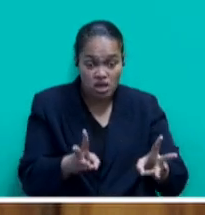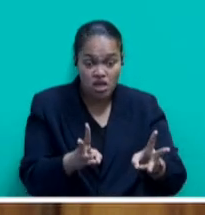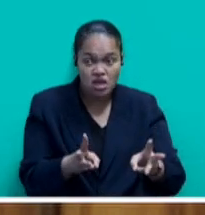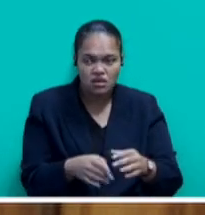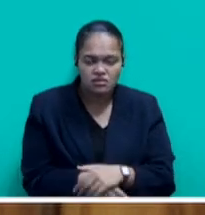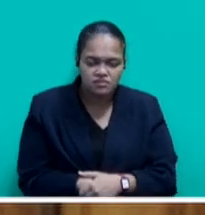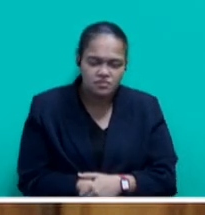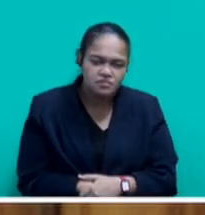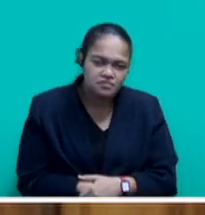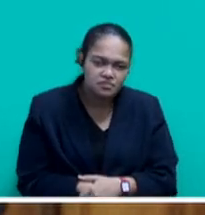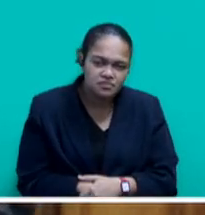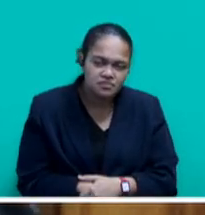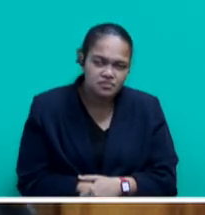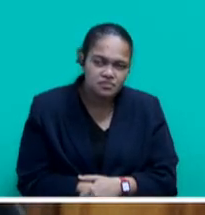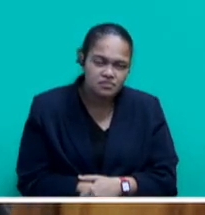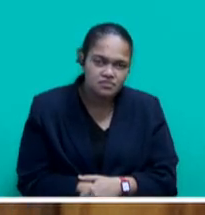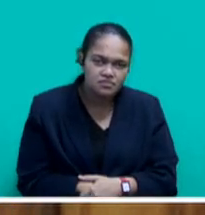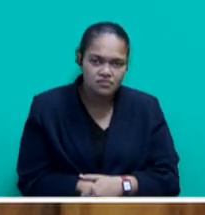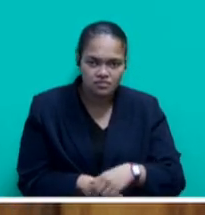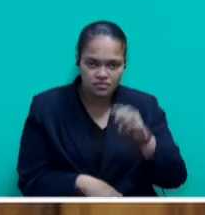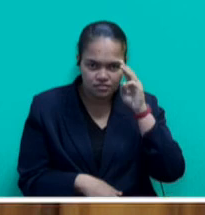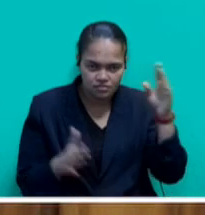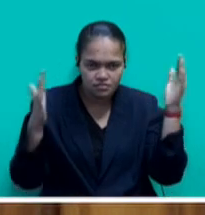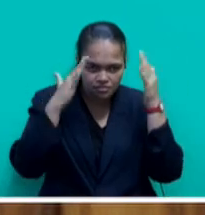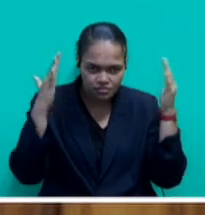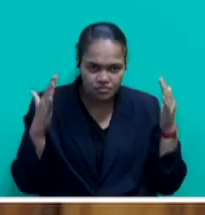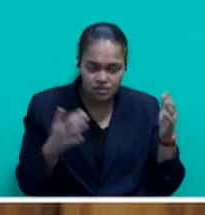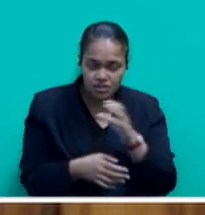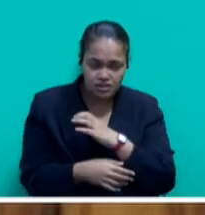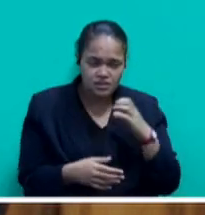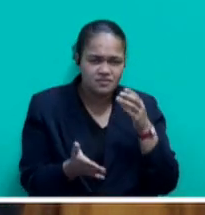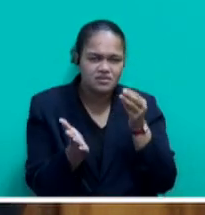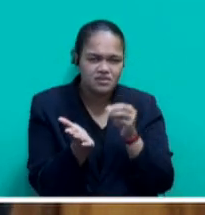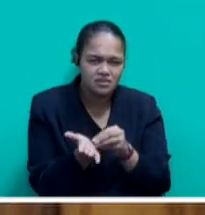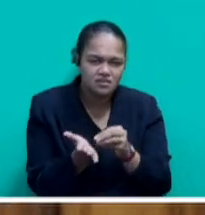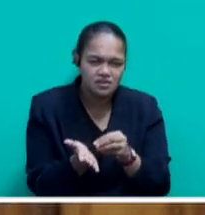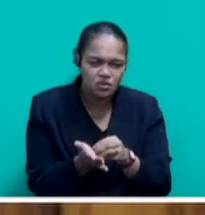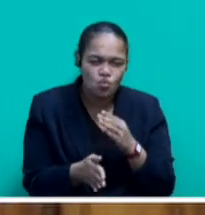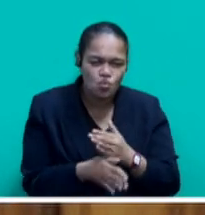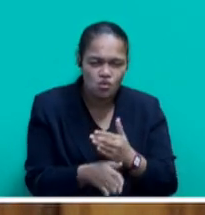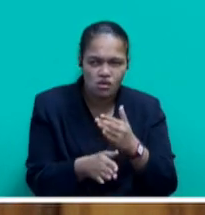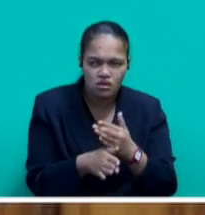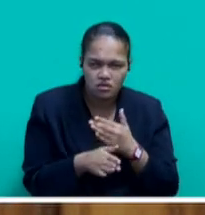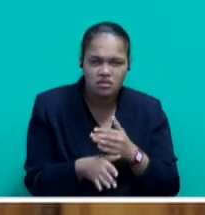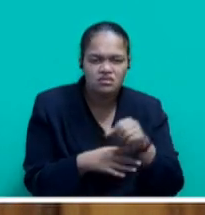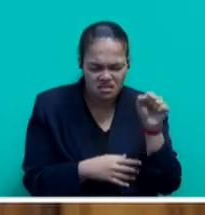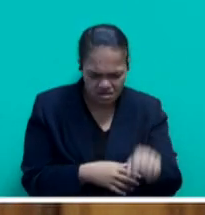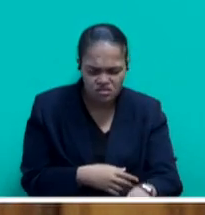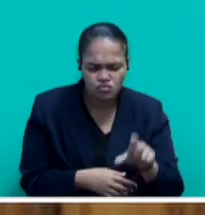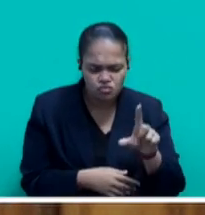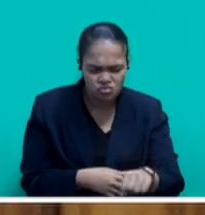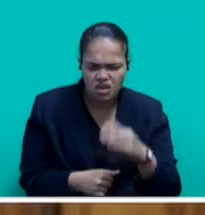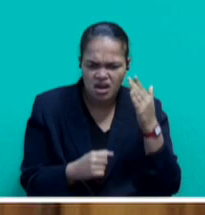highway. Mr. Speaker, sir, civil servants became a workforce of yes people who did not